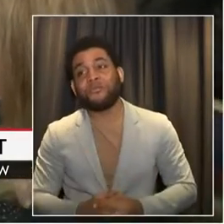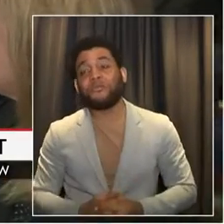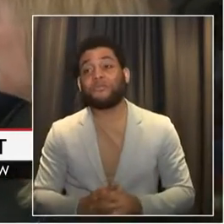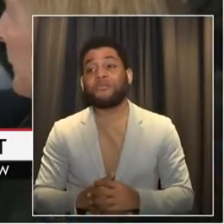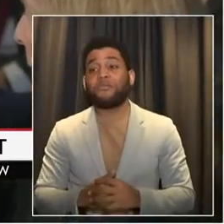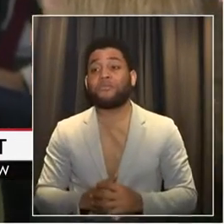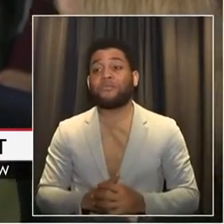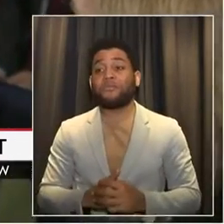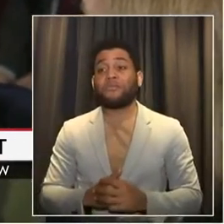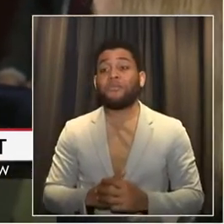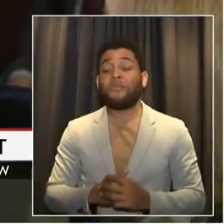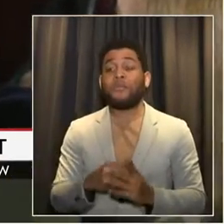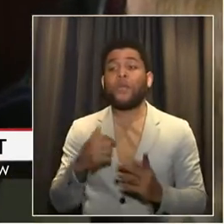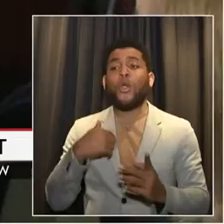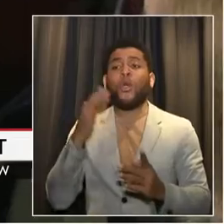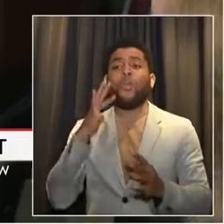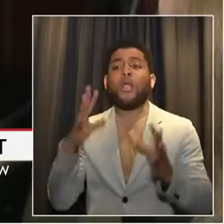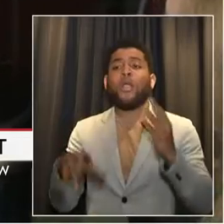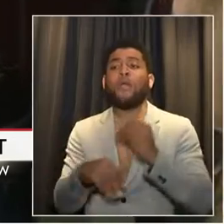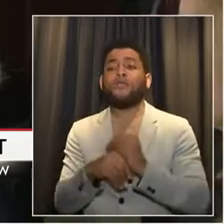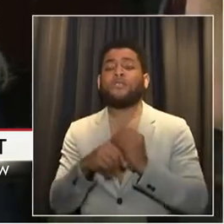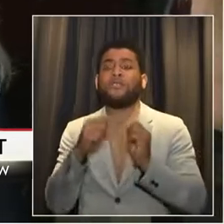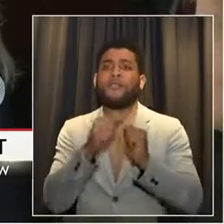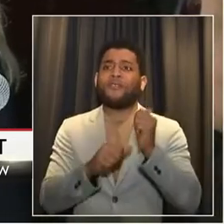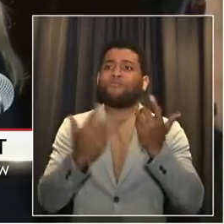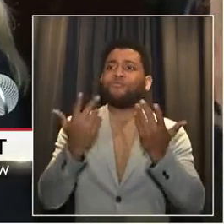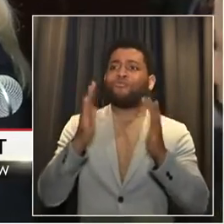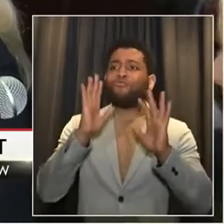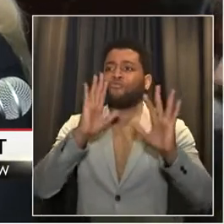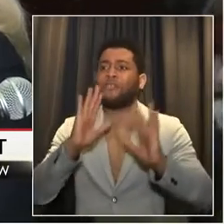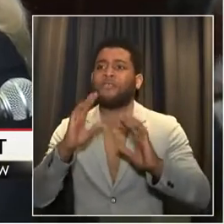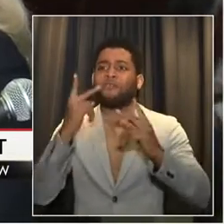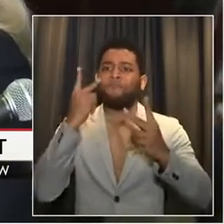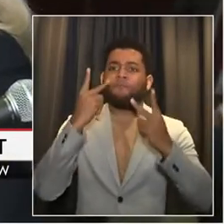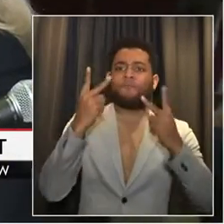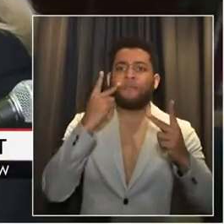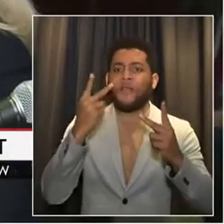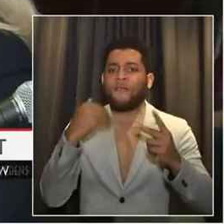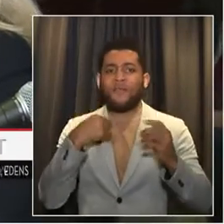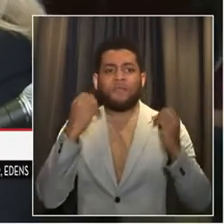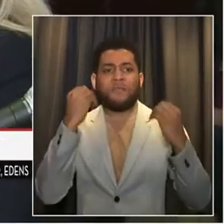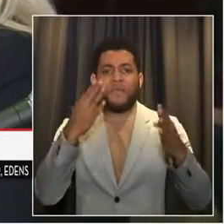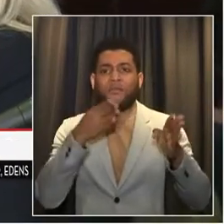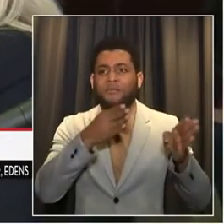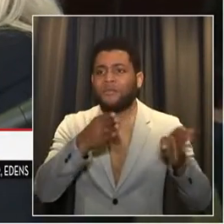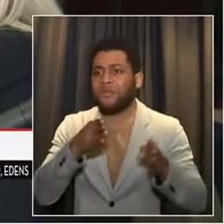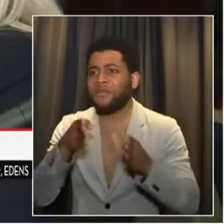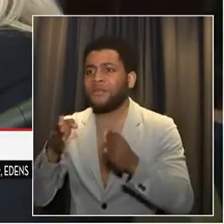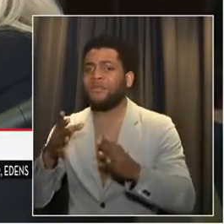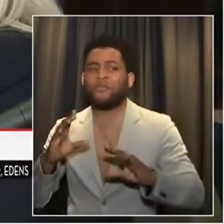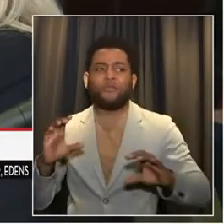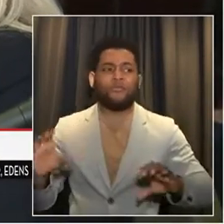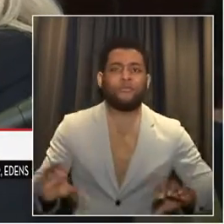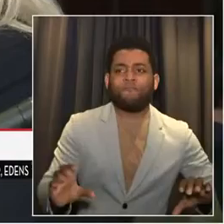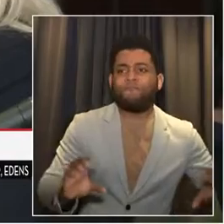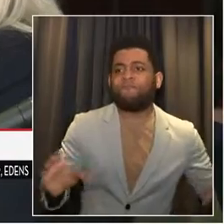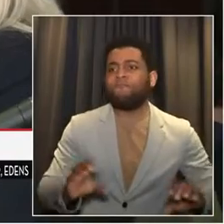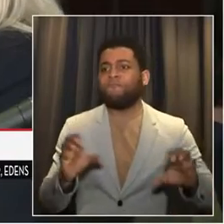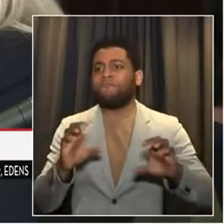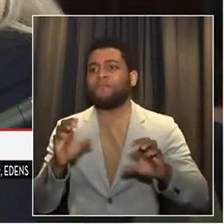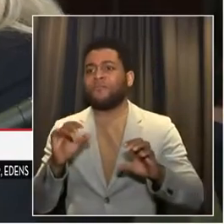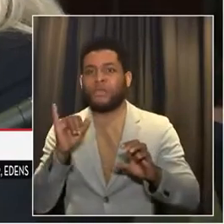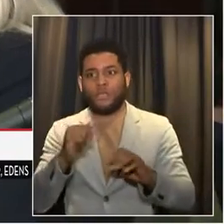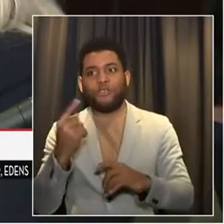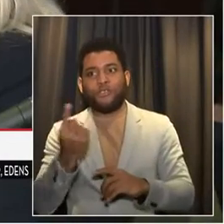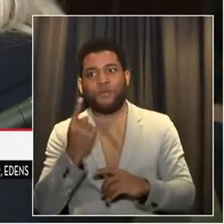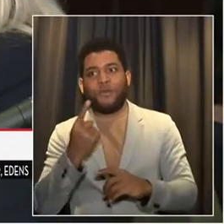vision, every great planning has multiple paths to execution. And I think that's something that you will find